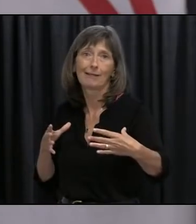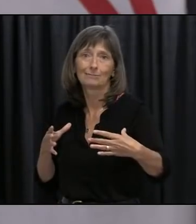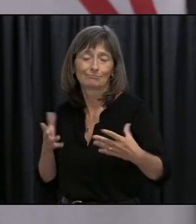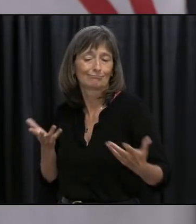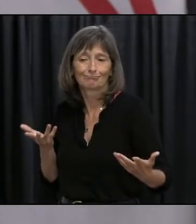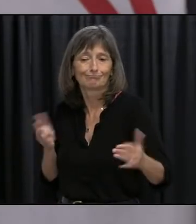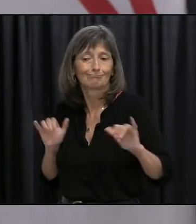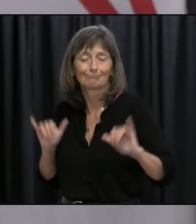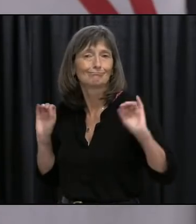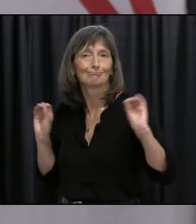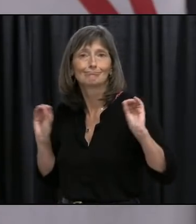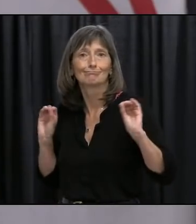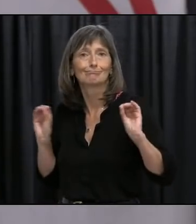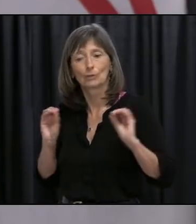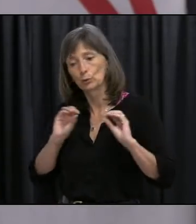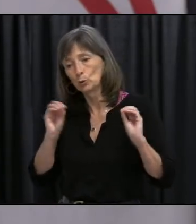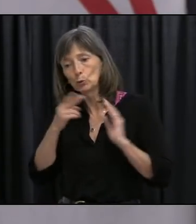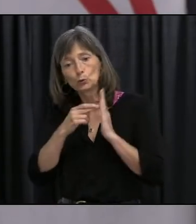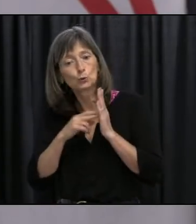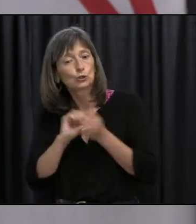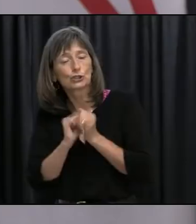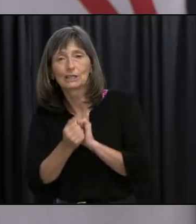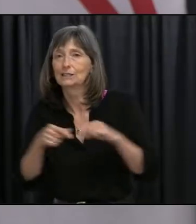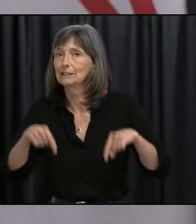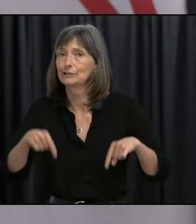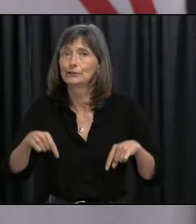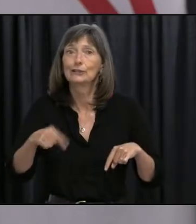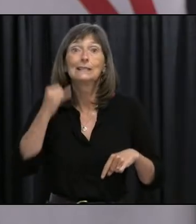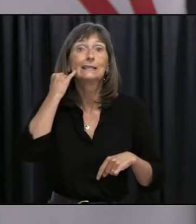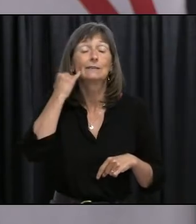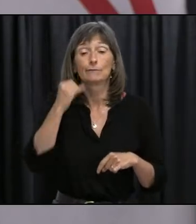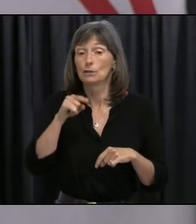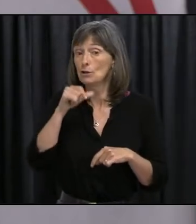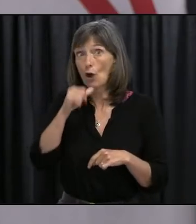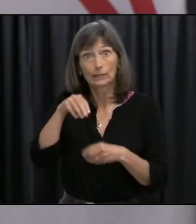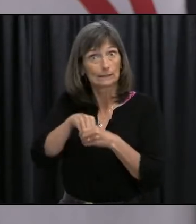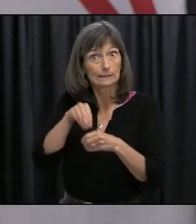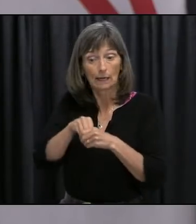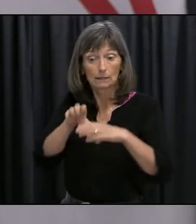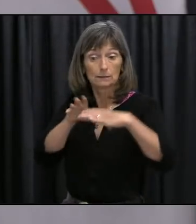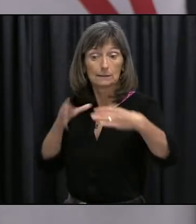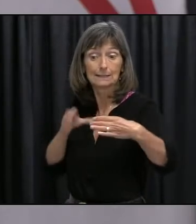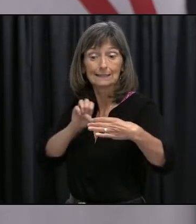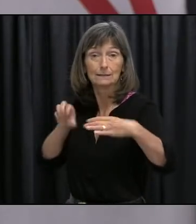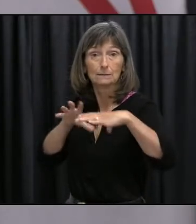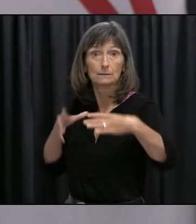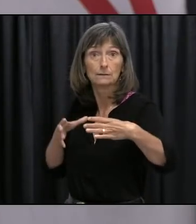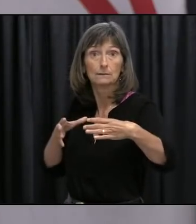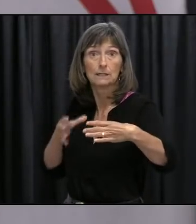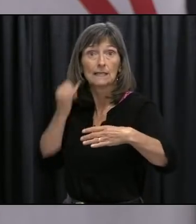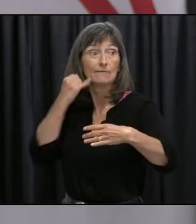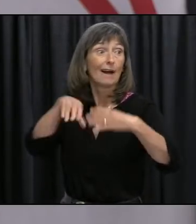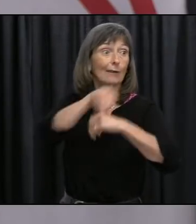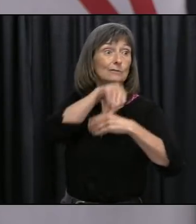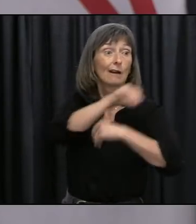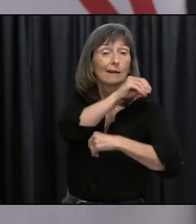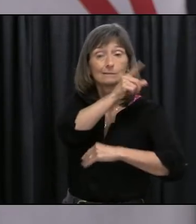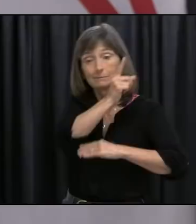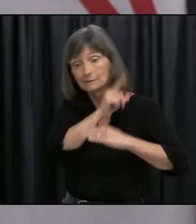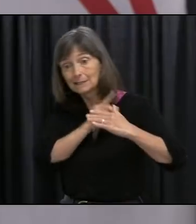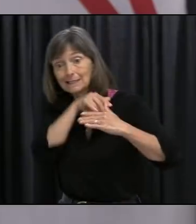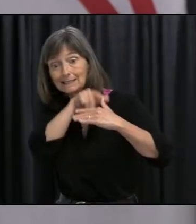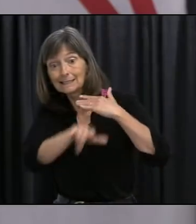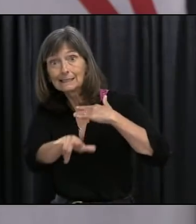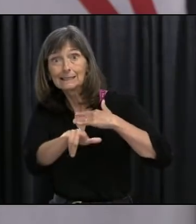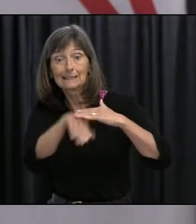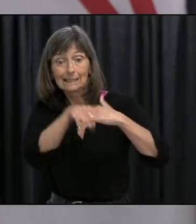in Newfoundland and Labrador. If you're coming from outside of the Atlantic bubble, it's self-isolation for 14 days. That has not changed.